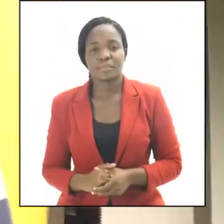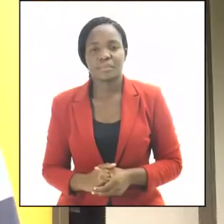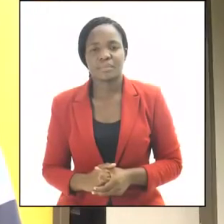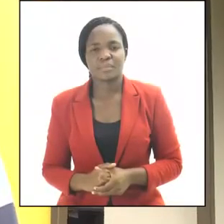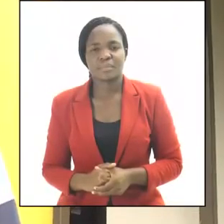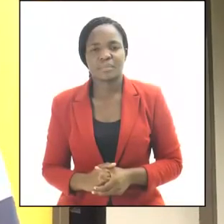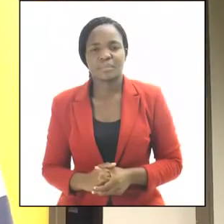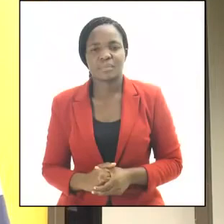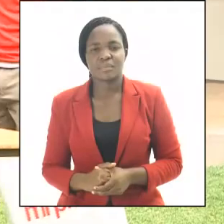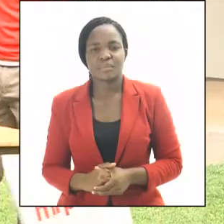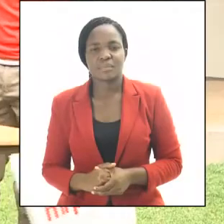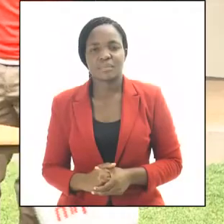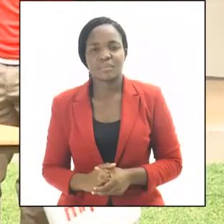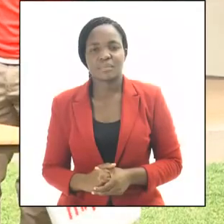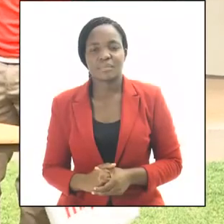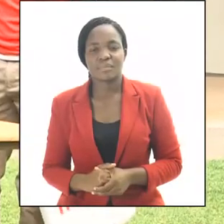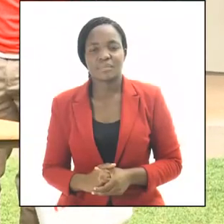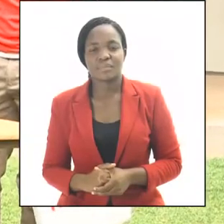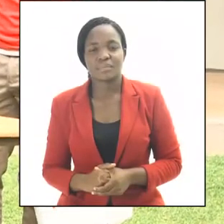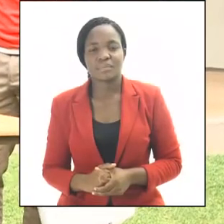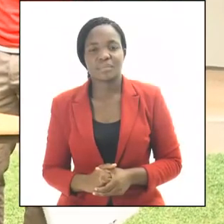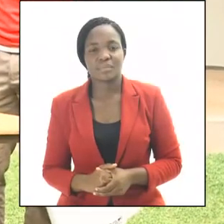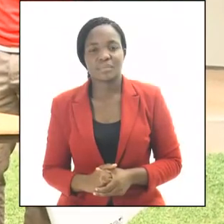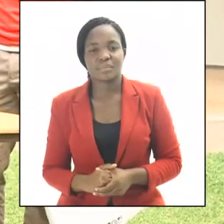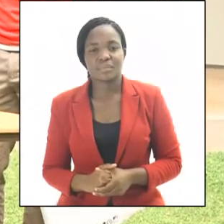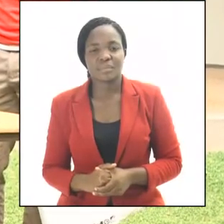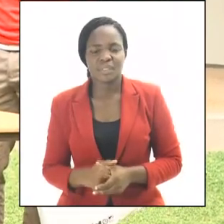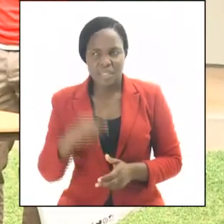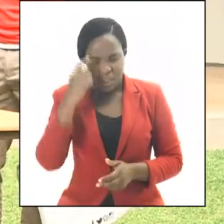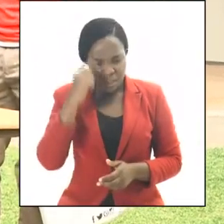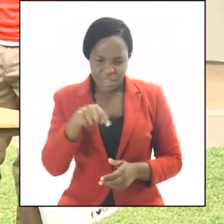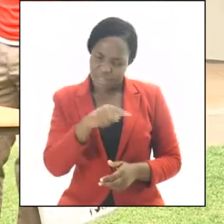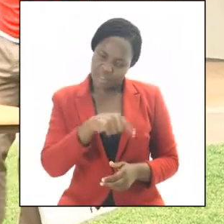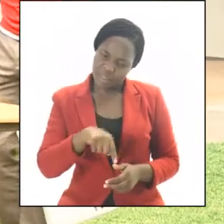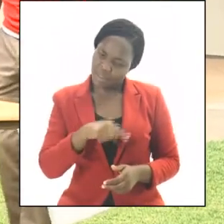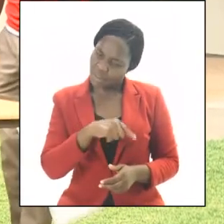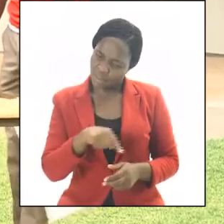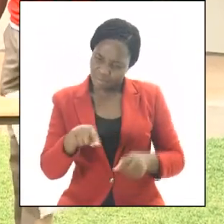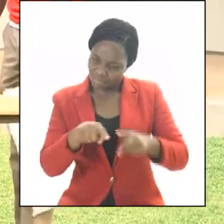What do you think the shape of this surface is?